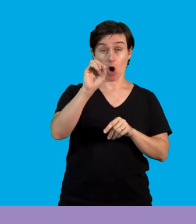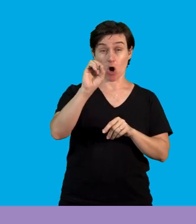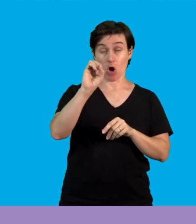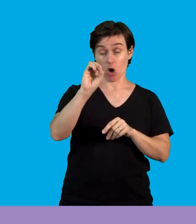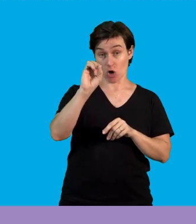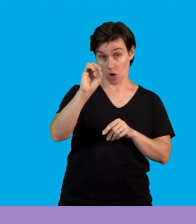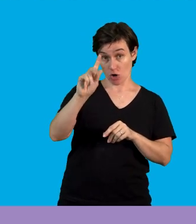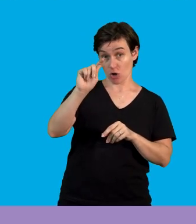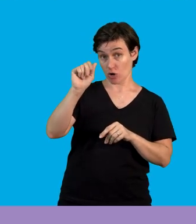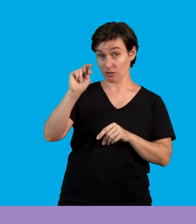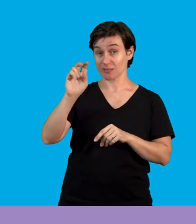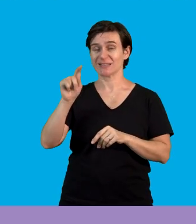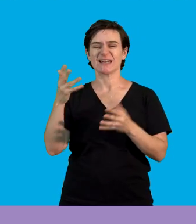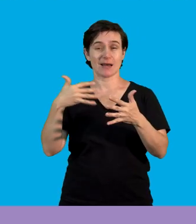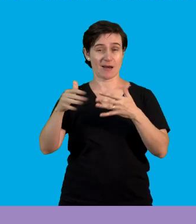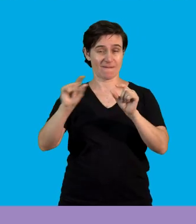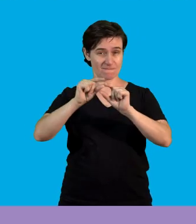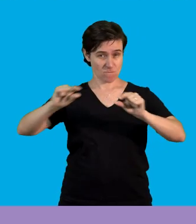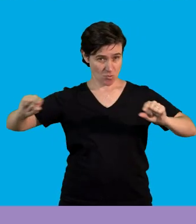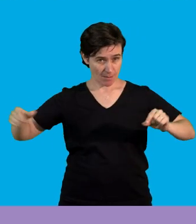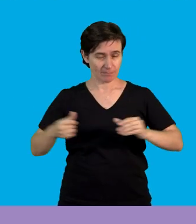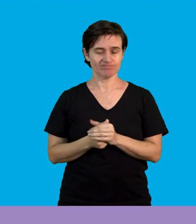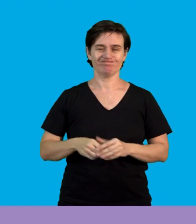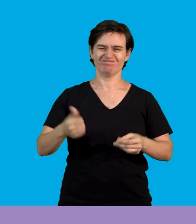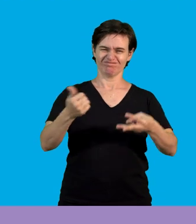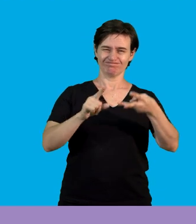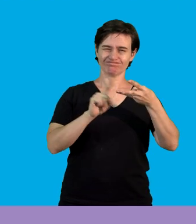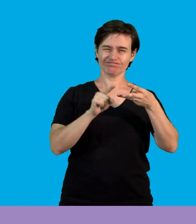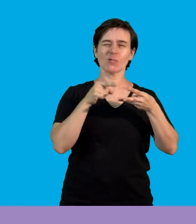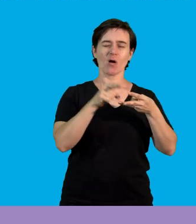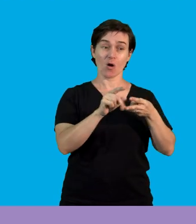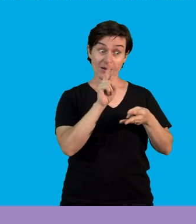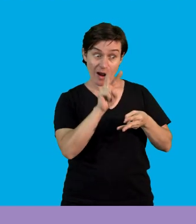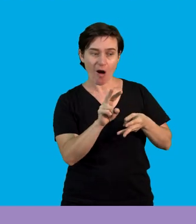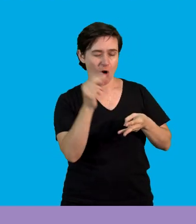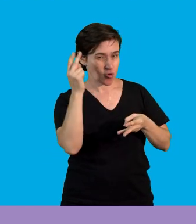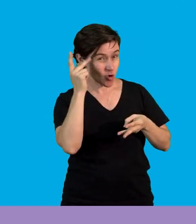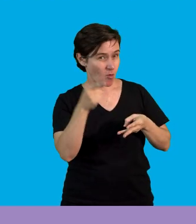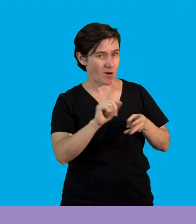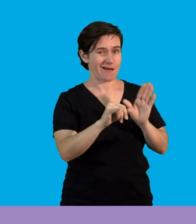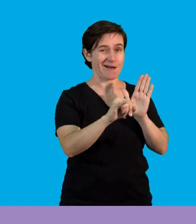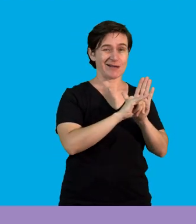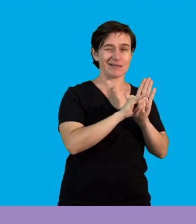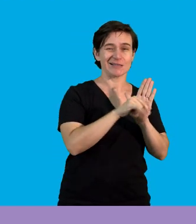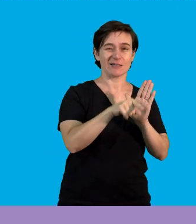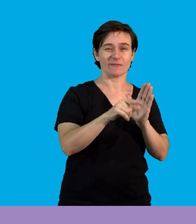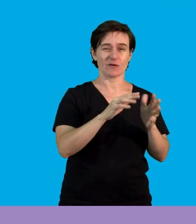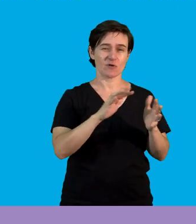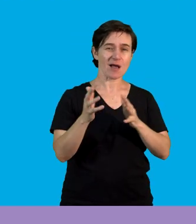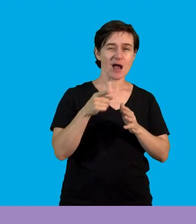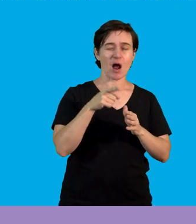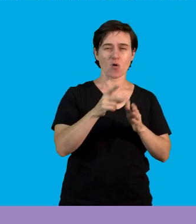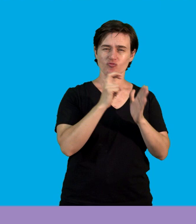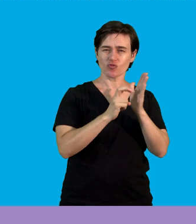given formulae and equations, recognize and identify conventions for